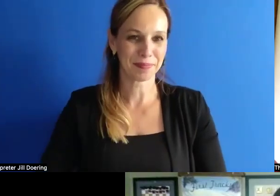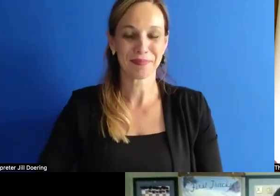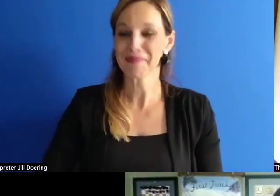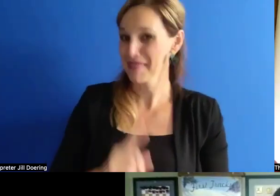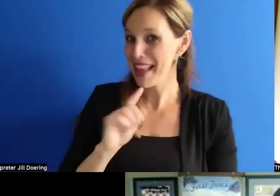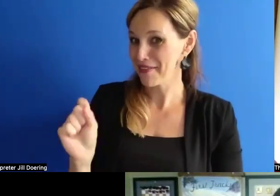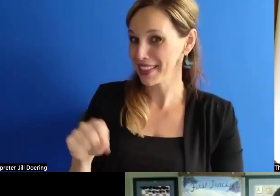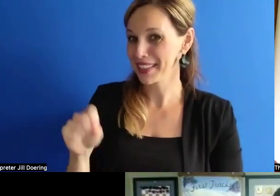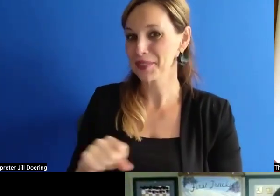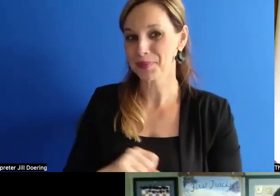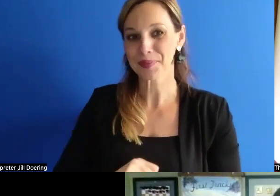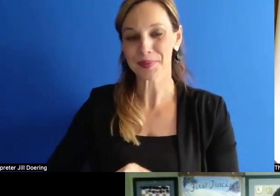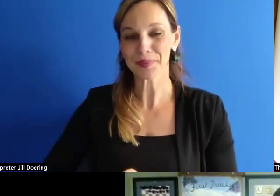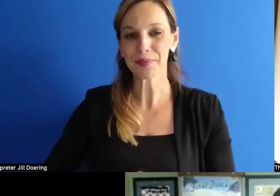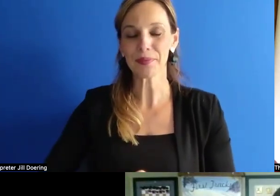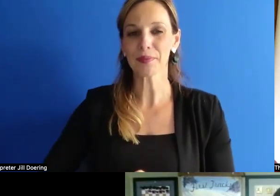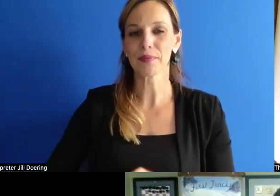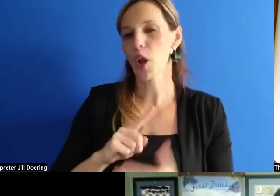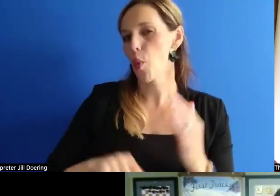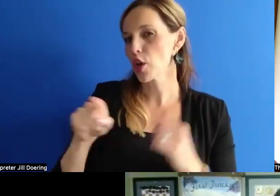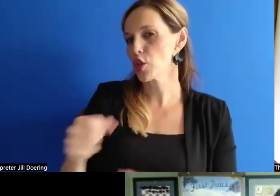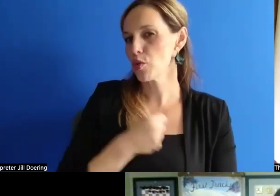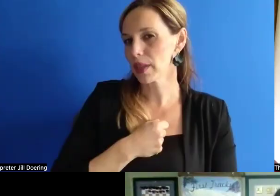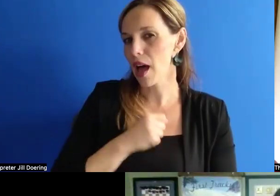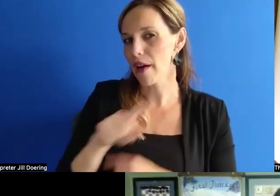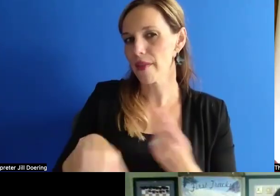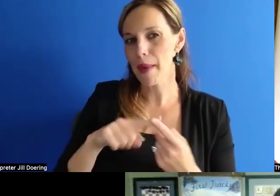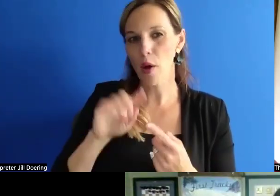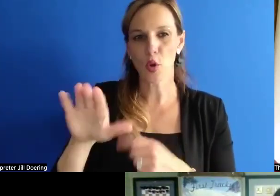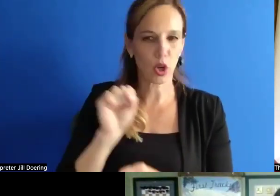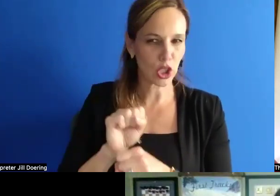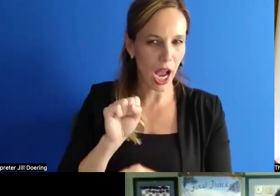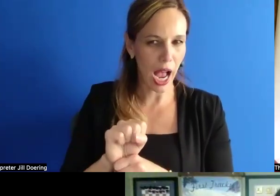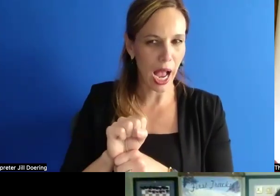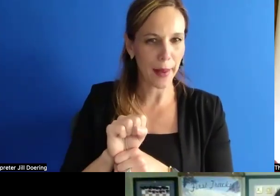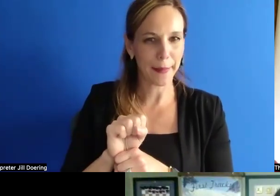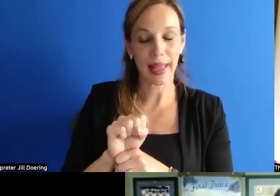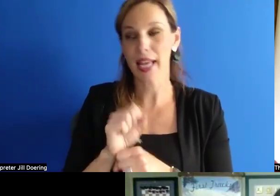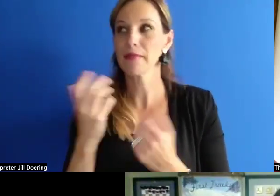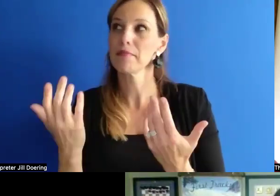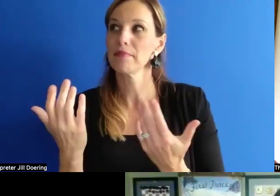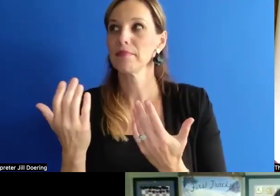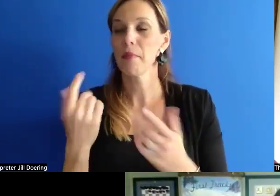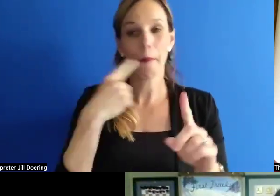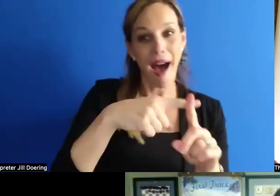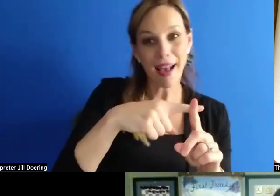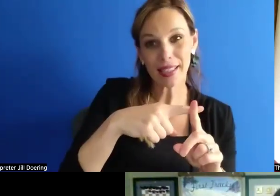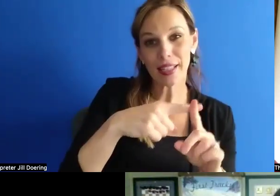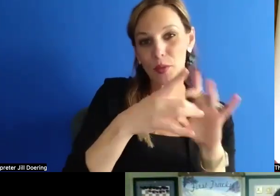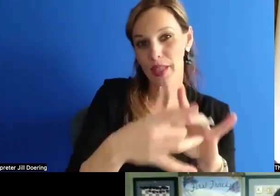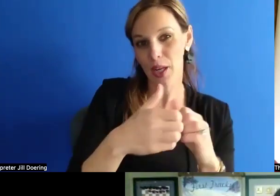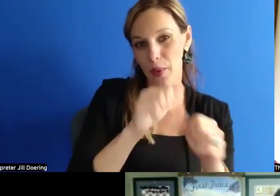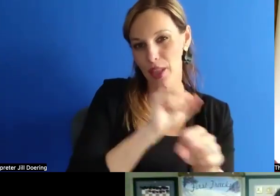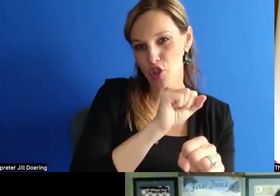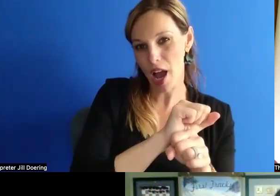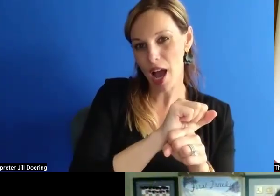Definitely. What do you love about your job? Were there any good parts of the job and not so